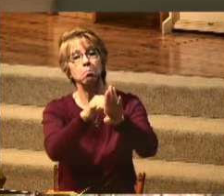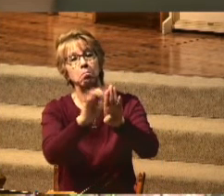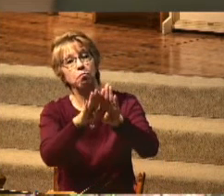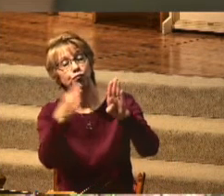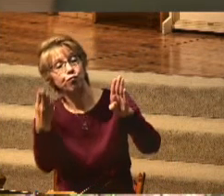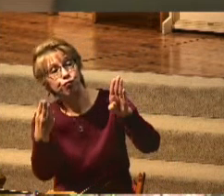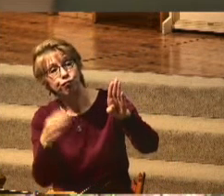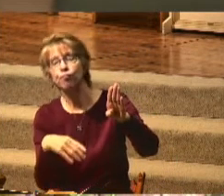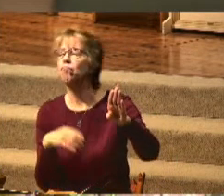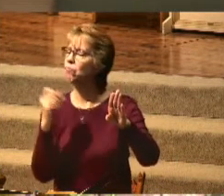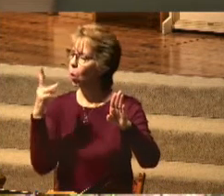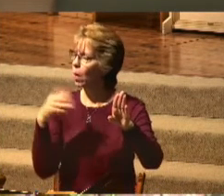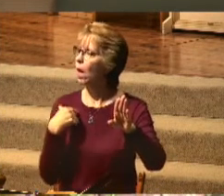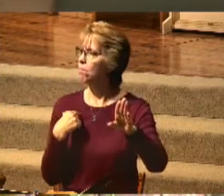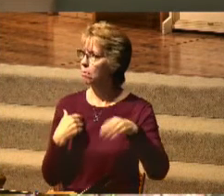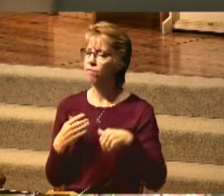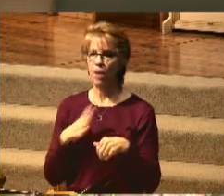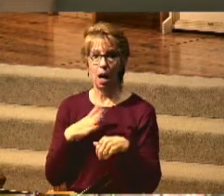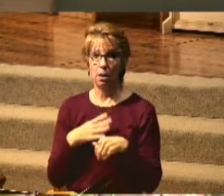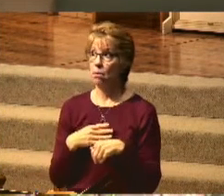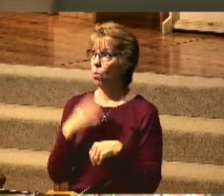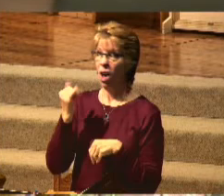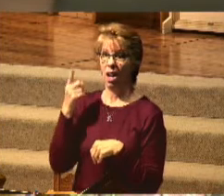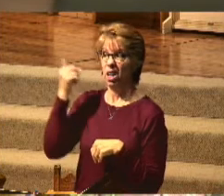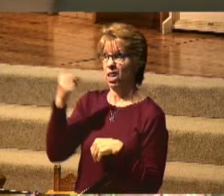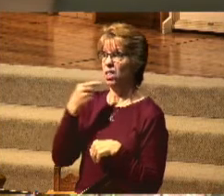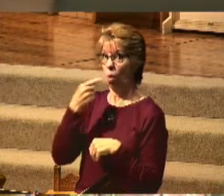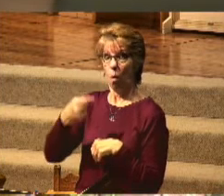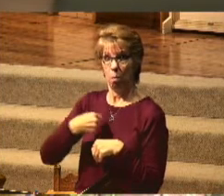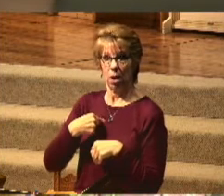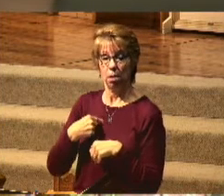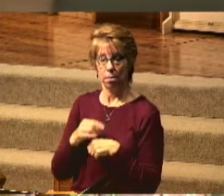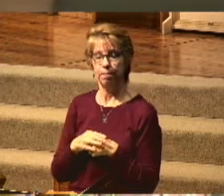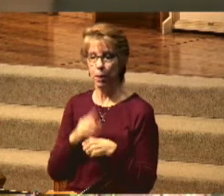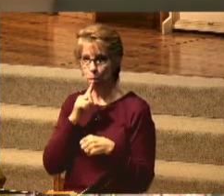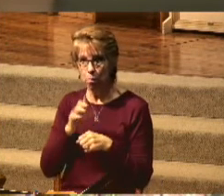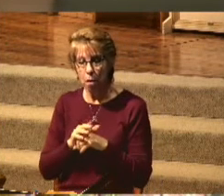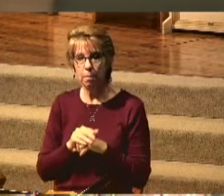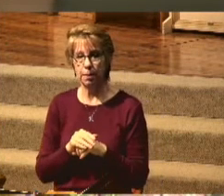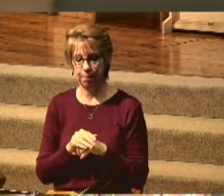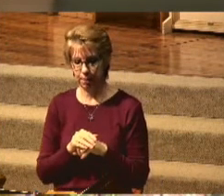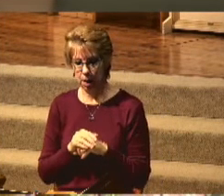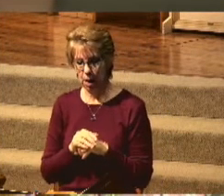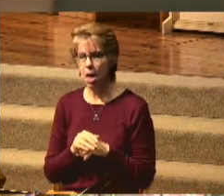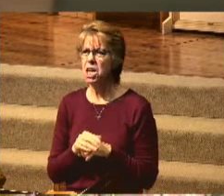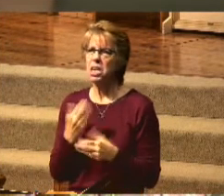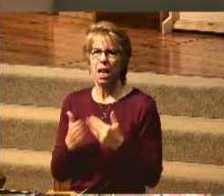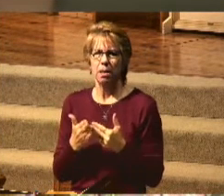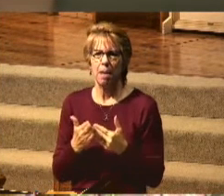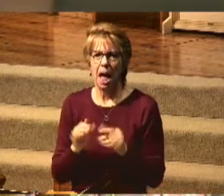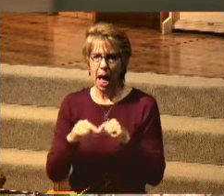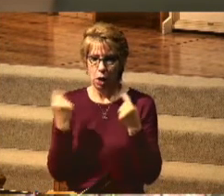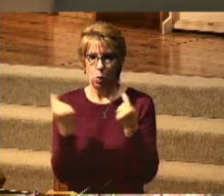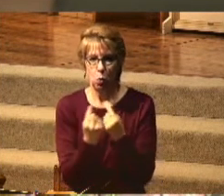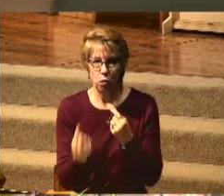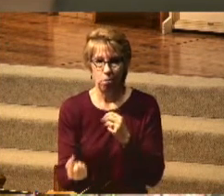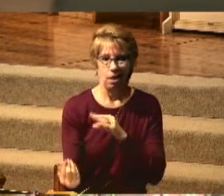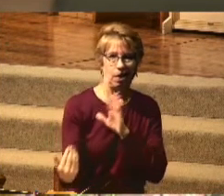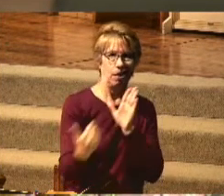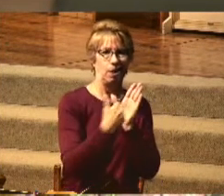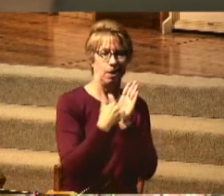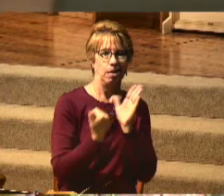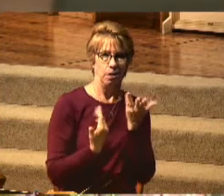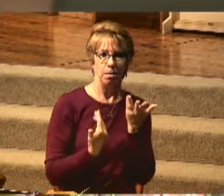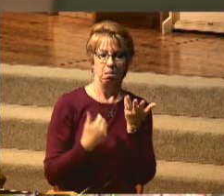I'll get through it because He said He would. Though a host should encamp against me, my heart shall not fear.